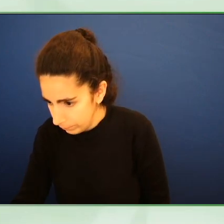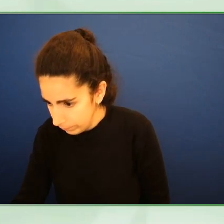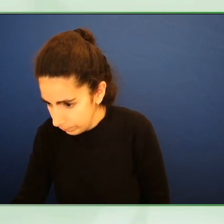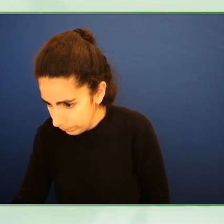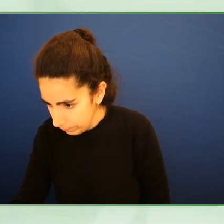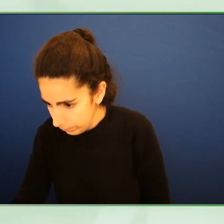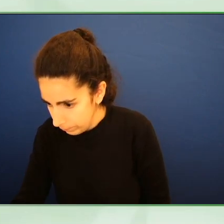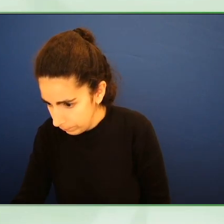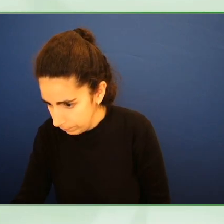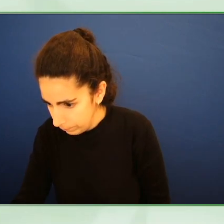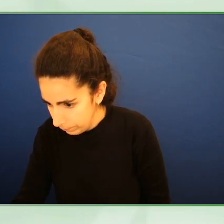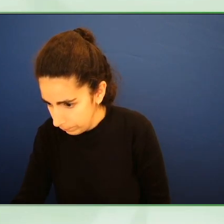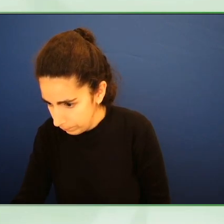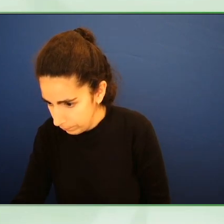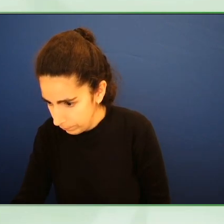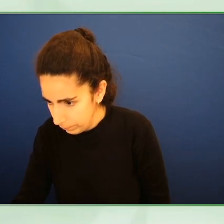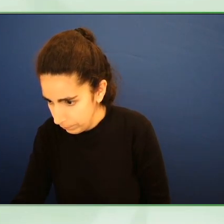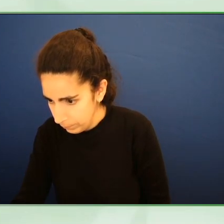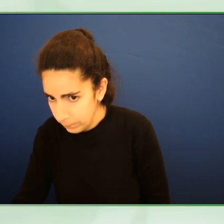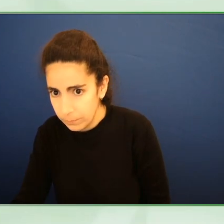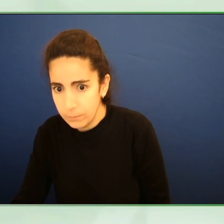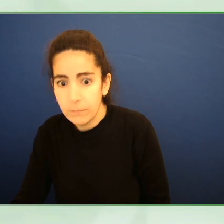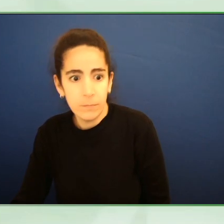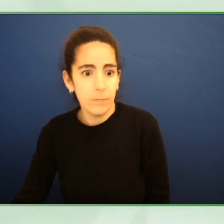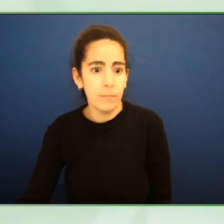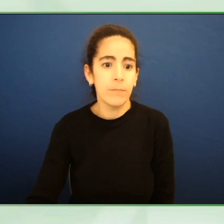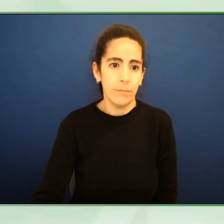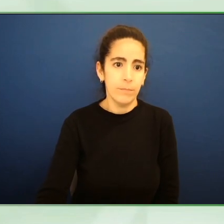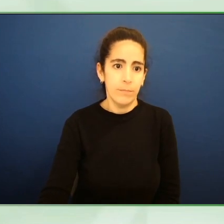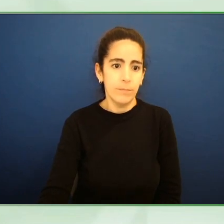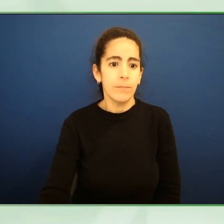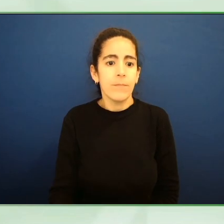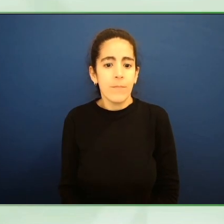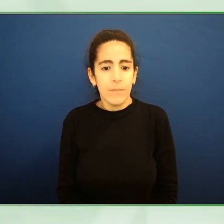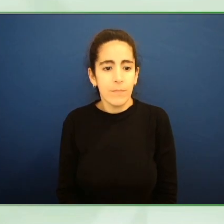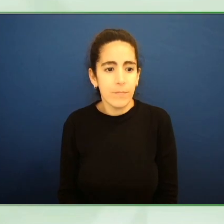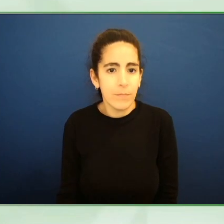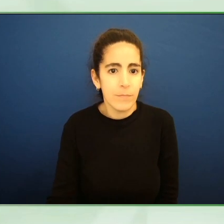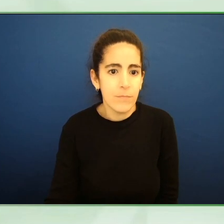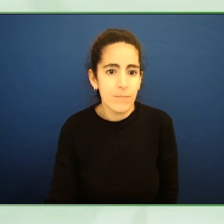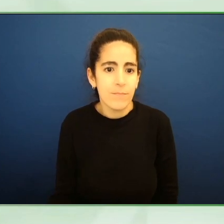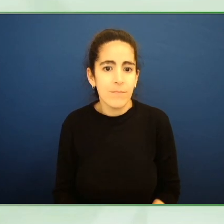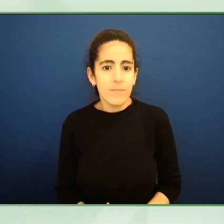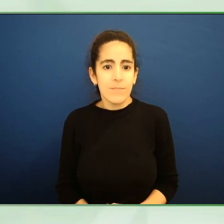apparently the case. Let's see, I have a video on my first slide, whenever that's ready.